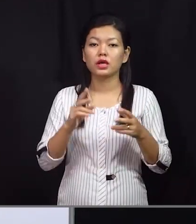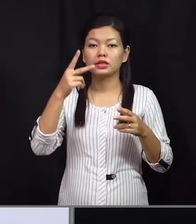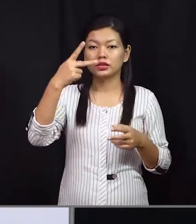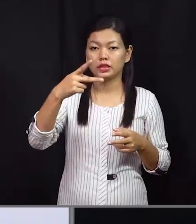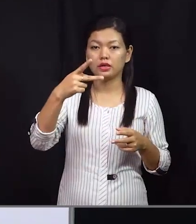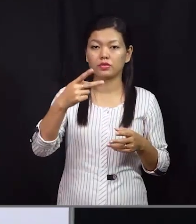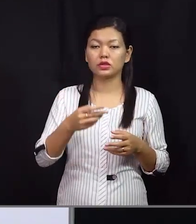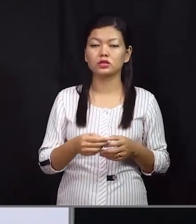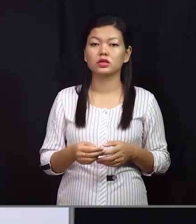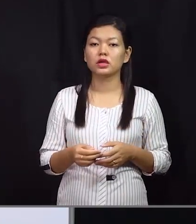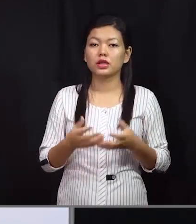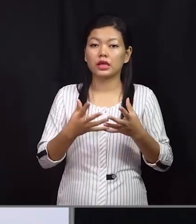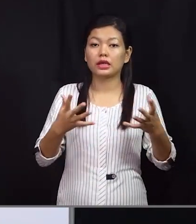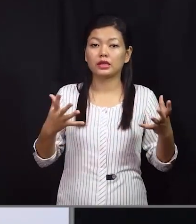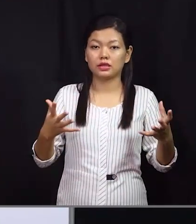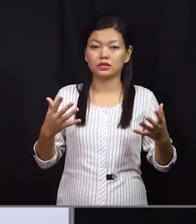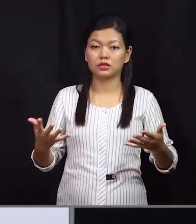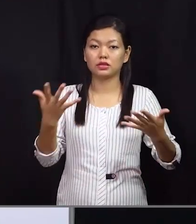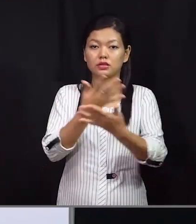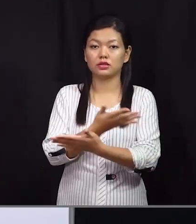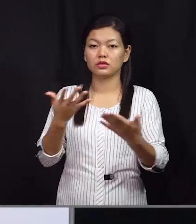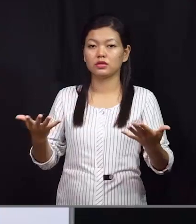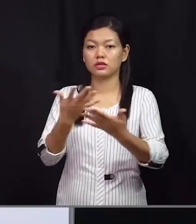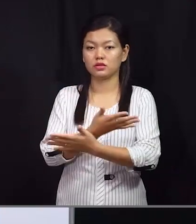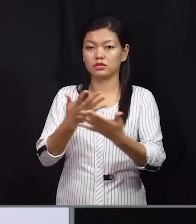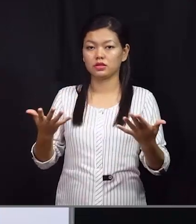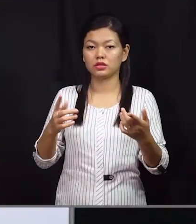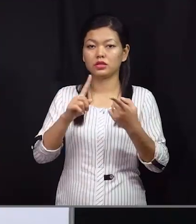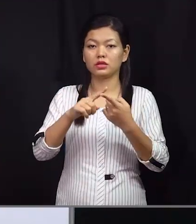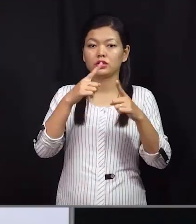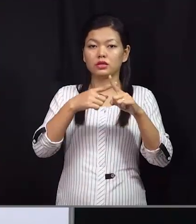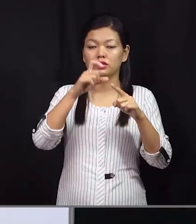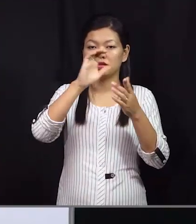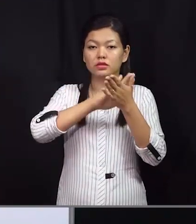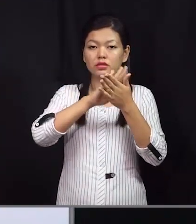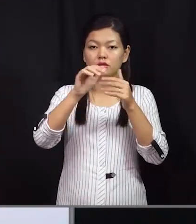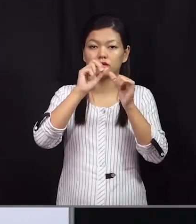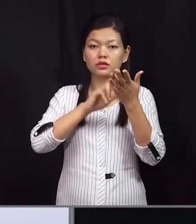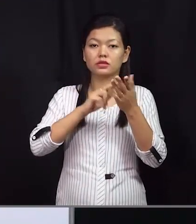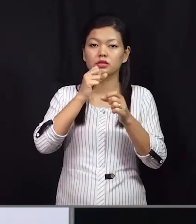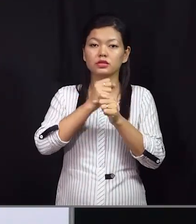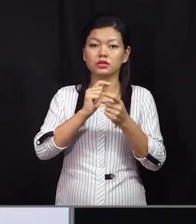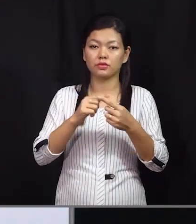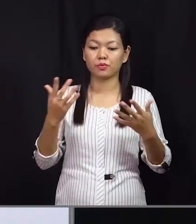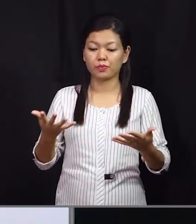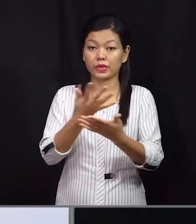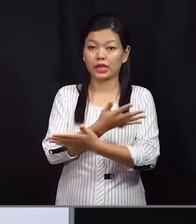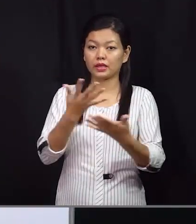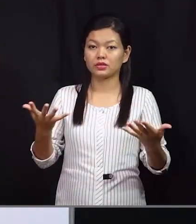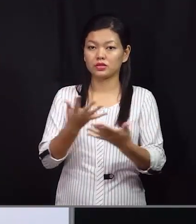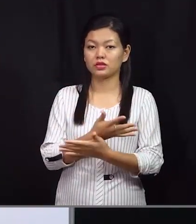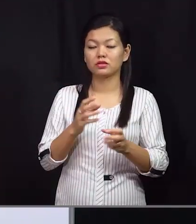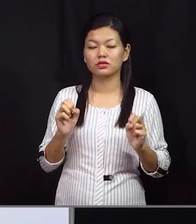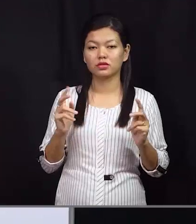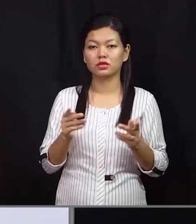Yeah. For example, an entrepreneur, he brought some goods for his own personal consumption. That will not fall under business, okay?